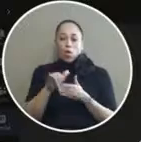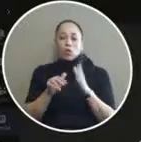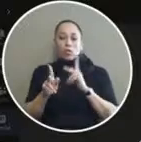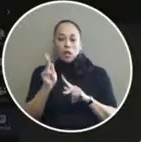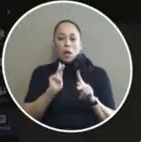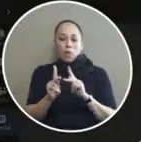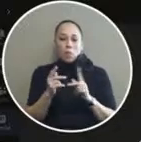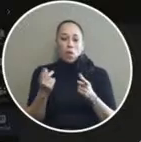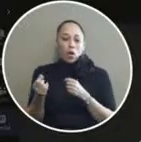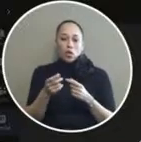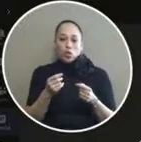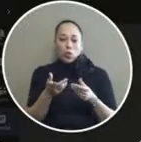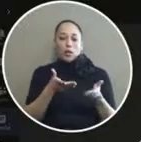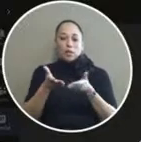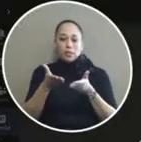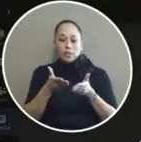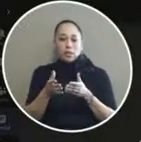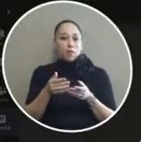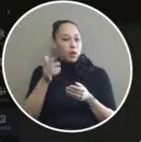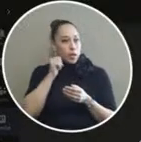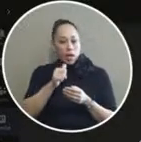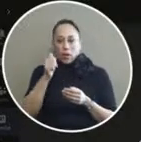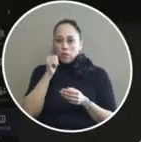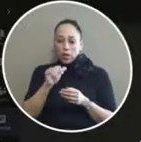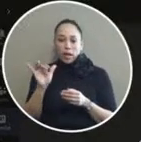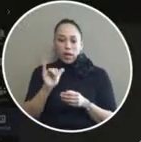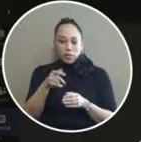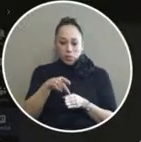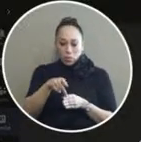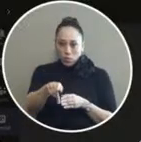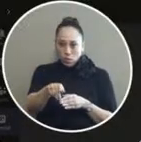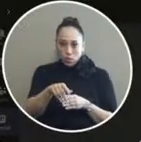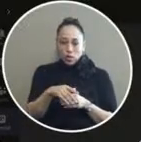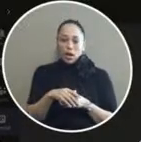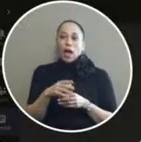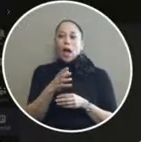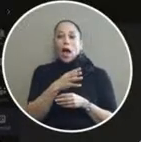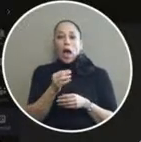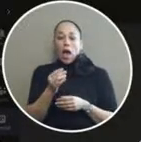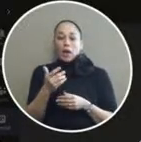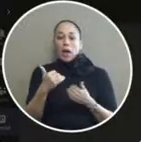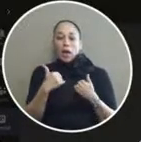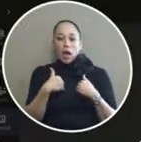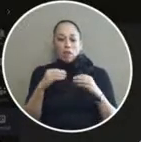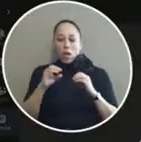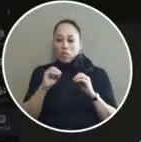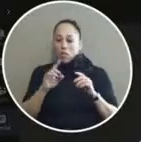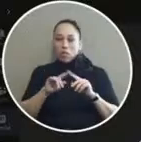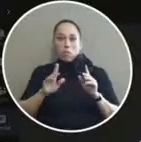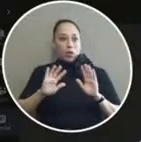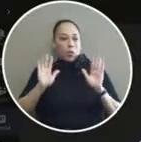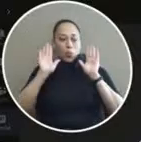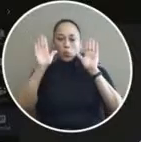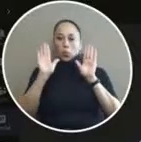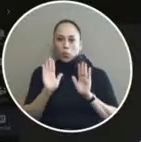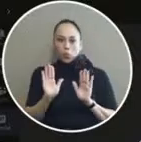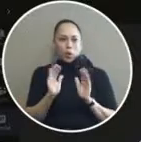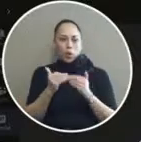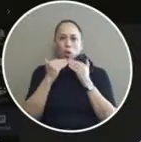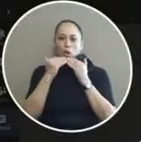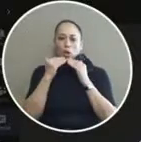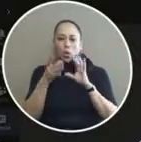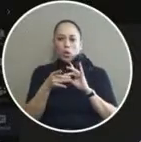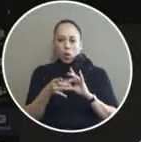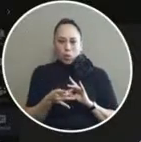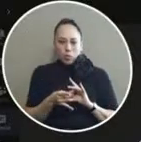people who serve the public on a daily basis as their profession. And I've gotten nothing but high remarks from them. I